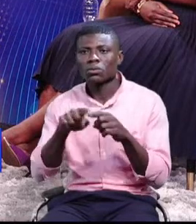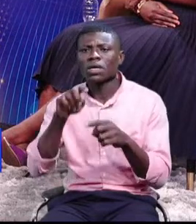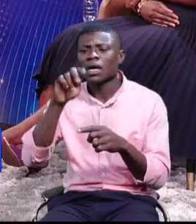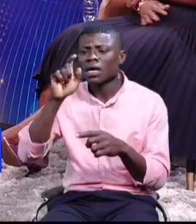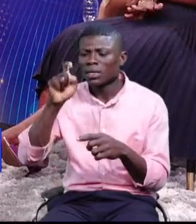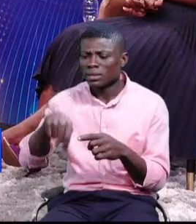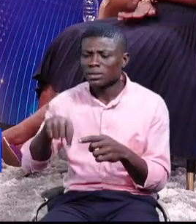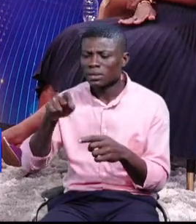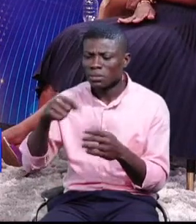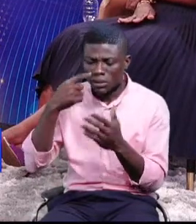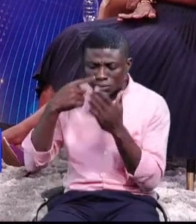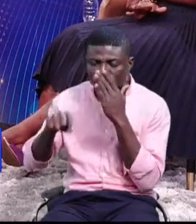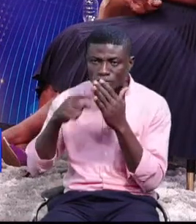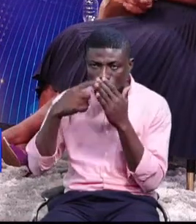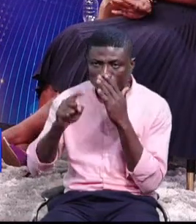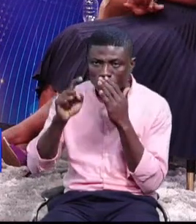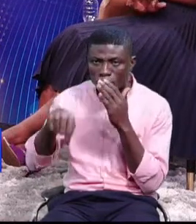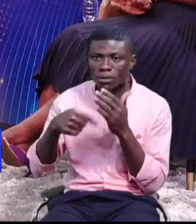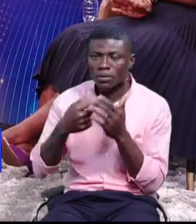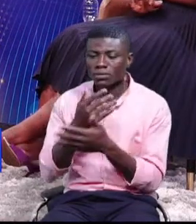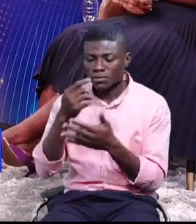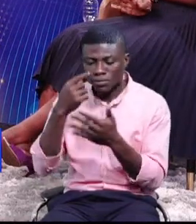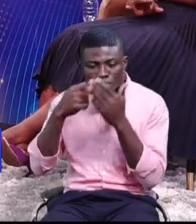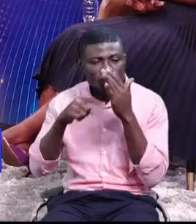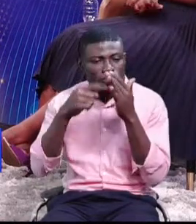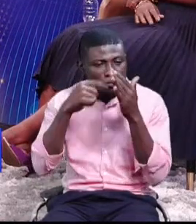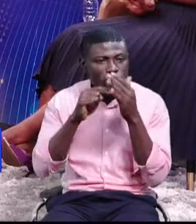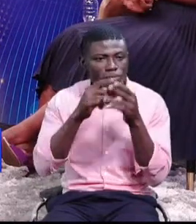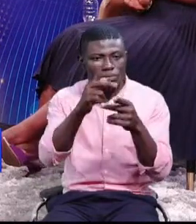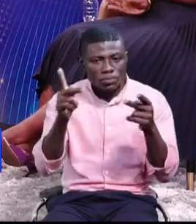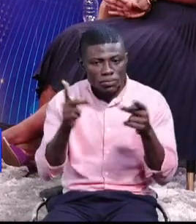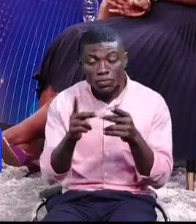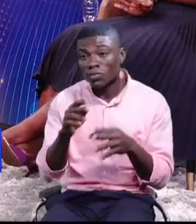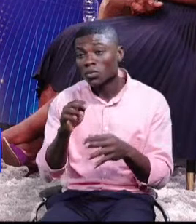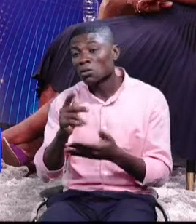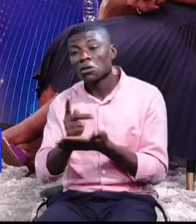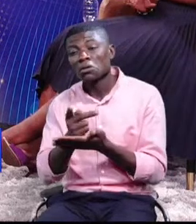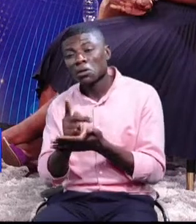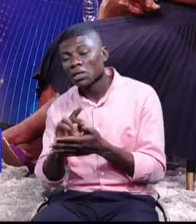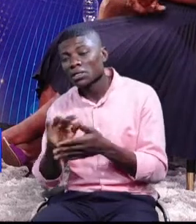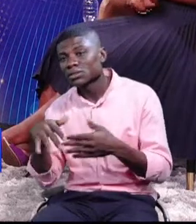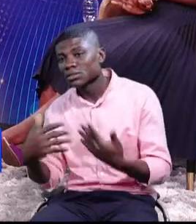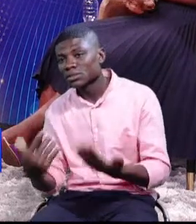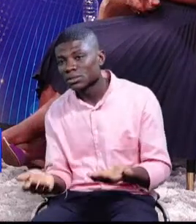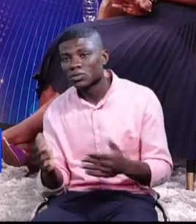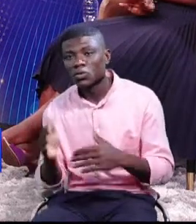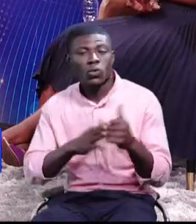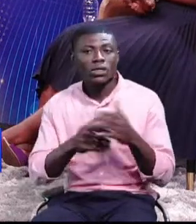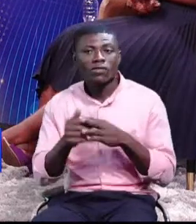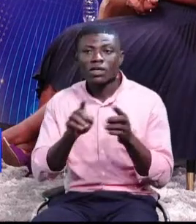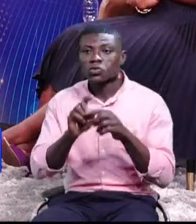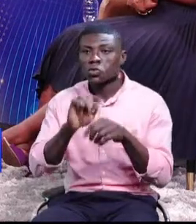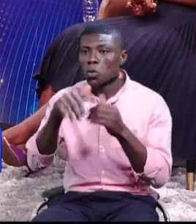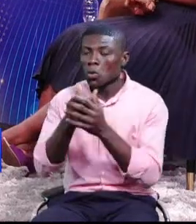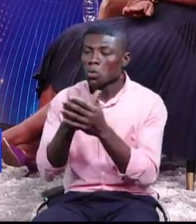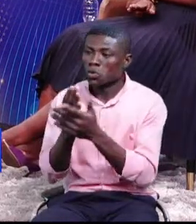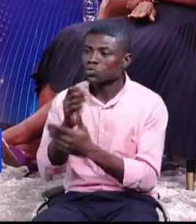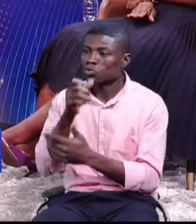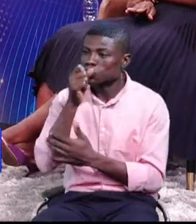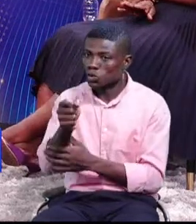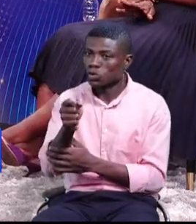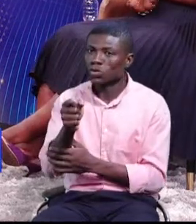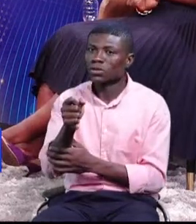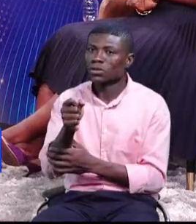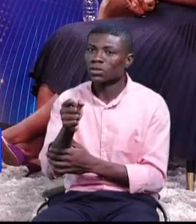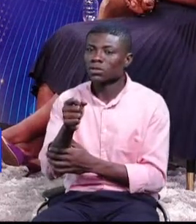need to see you, they need to come inspect whether your kitchen, whatever you are doing and all that, to make sure